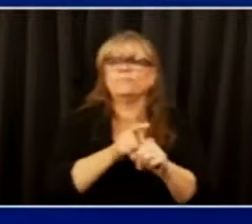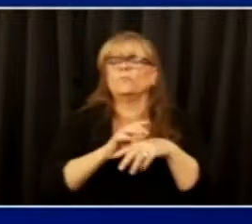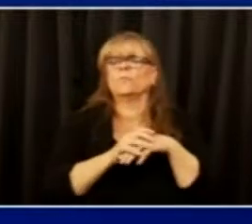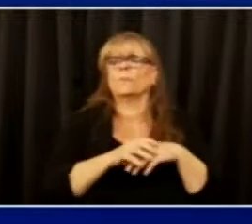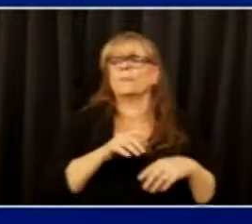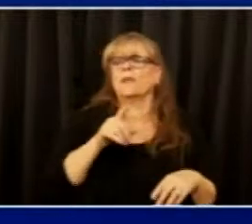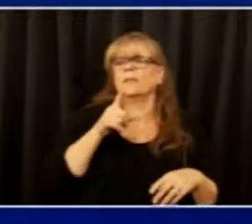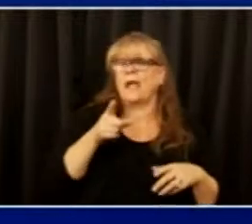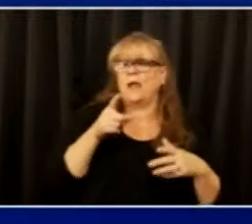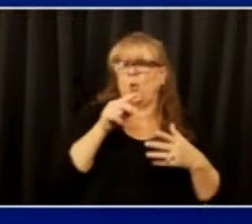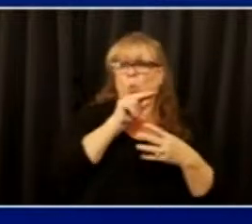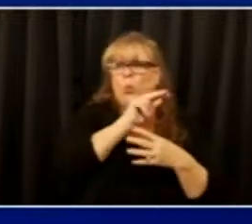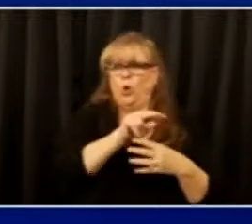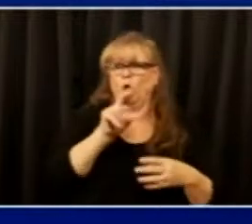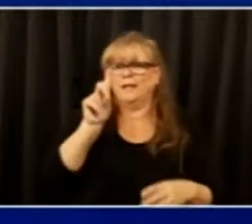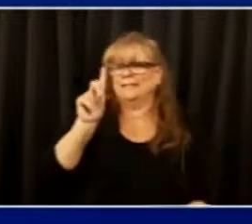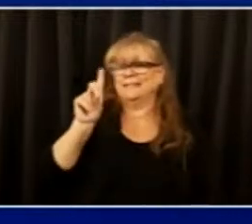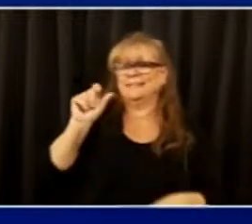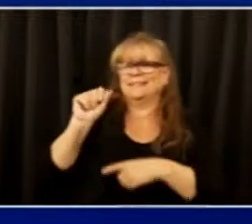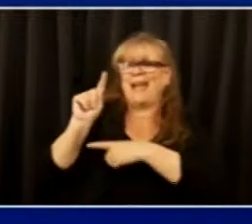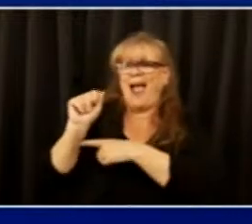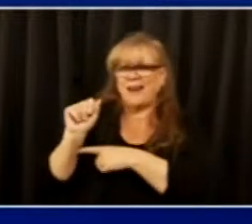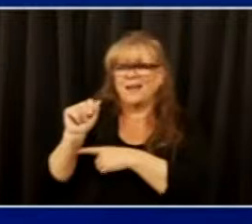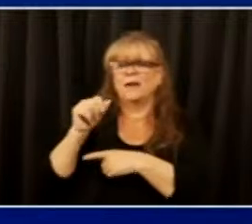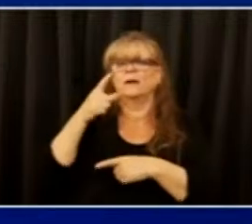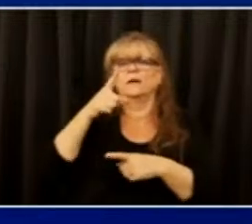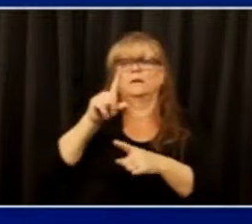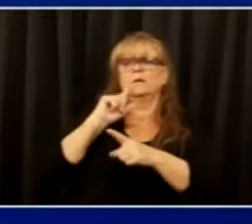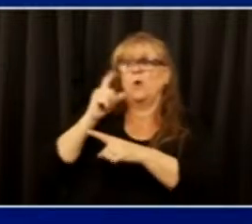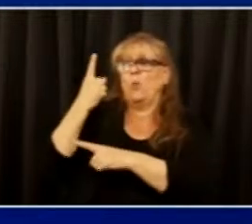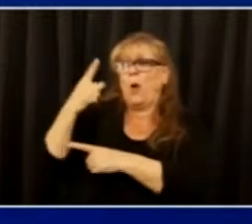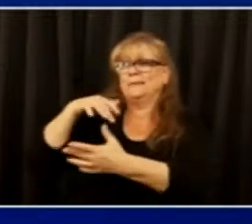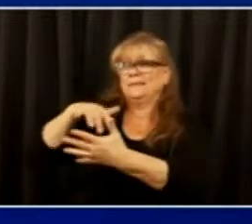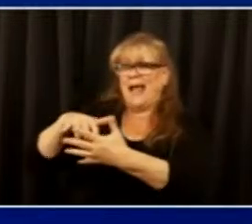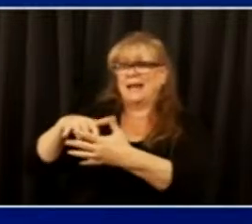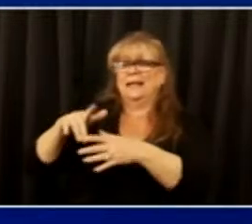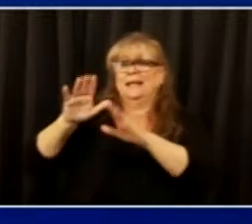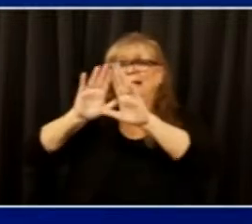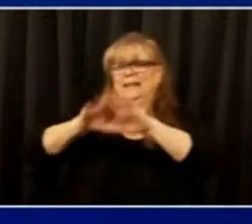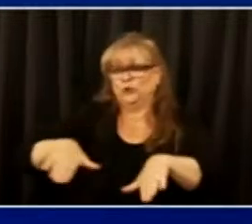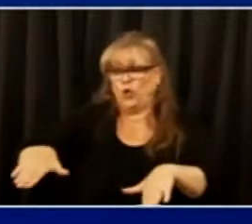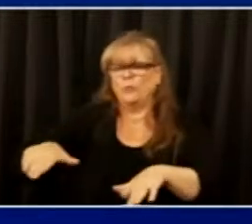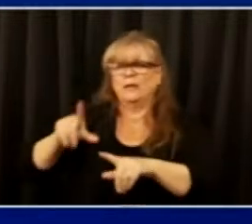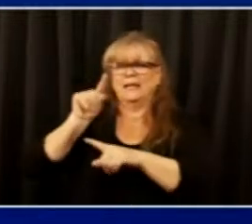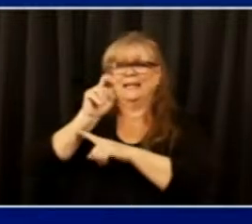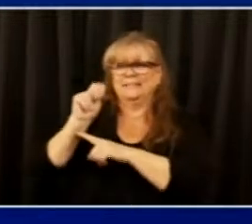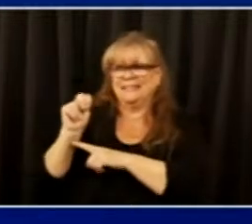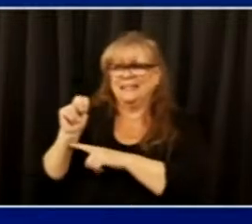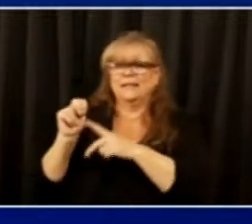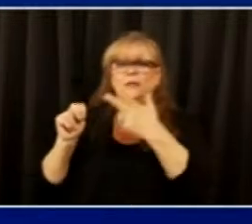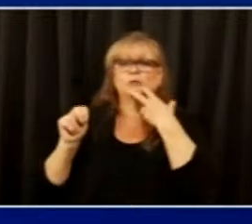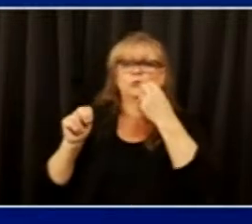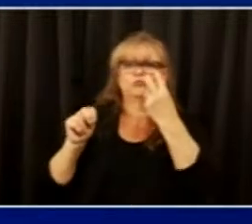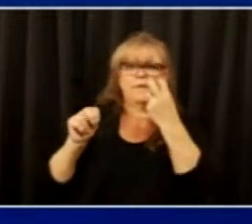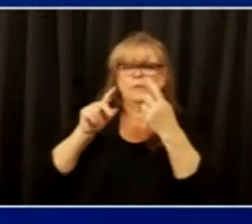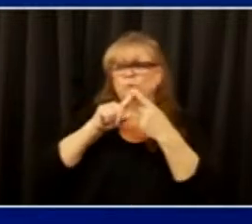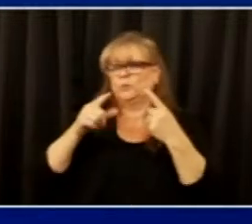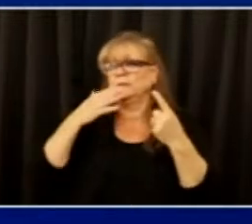from a study that evaluated whether children and adolescents 12 to 15 years of age could be included in